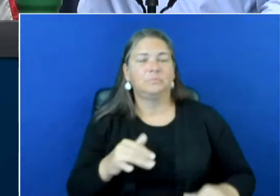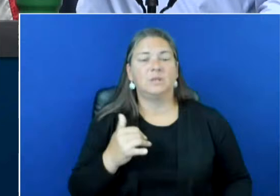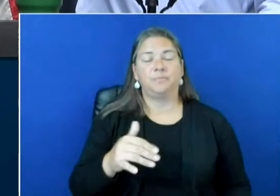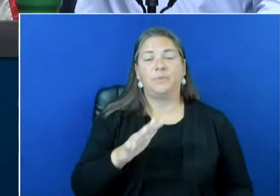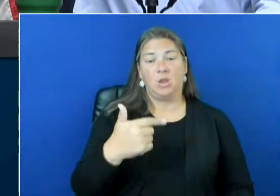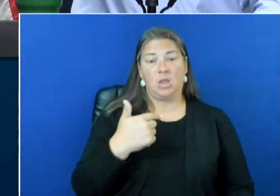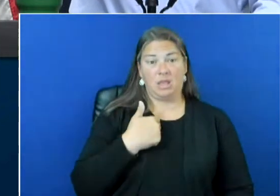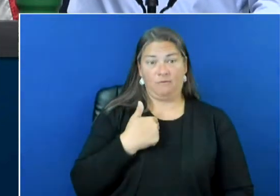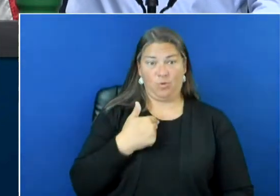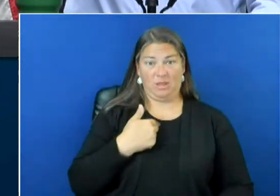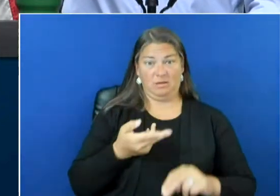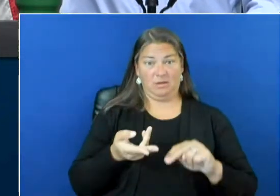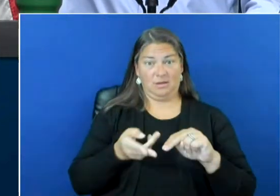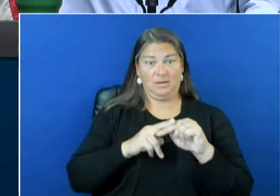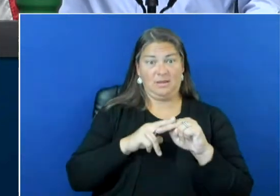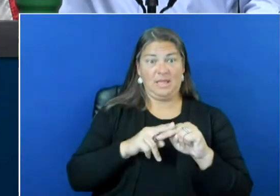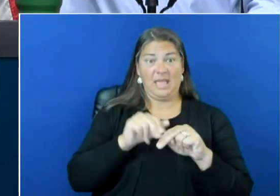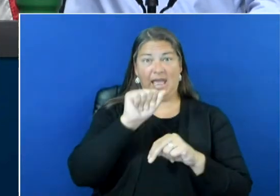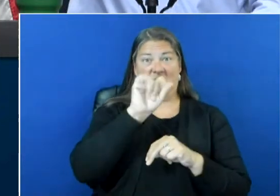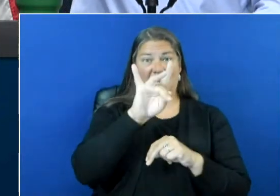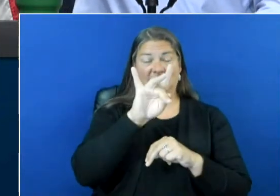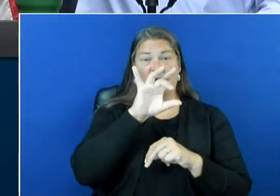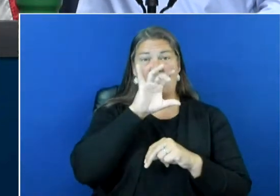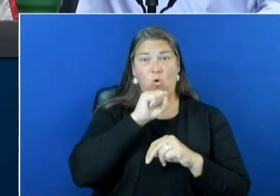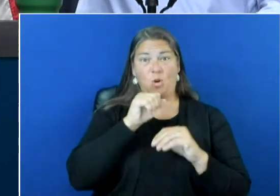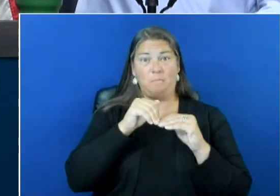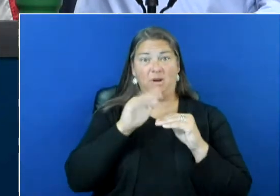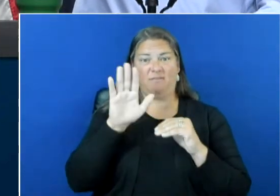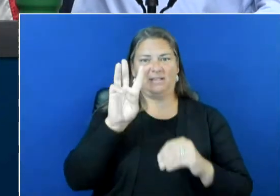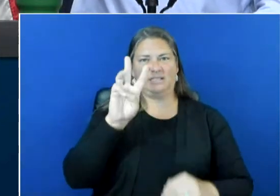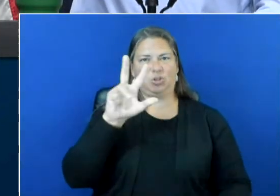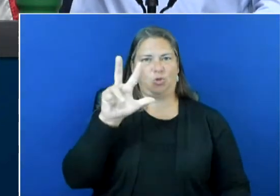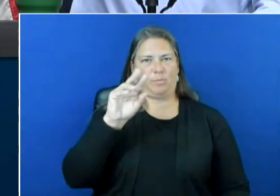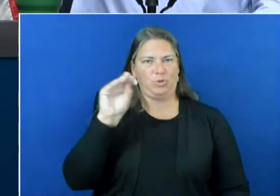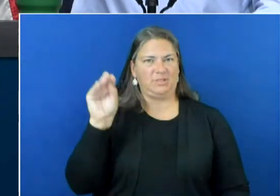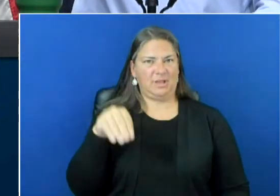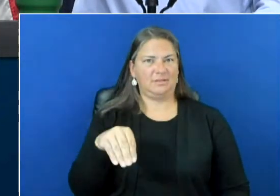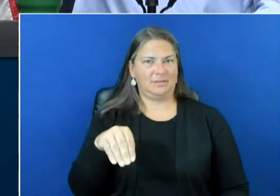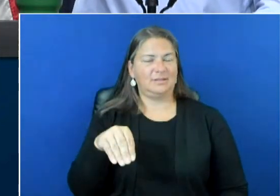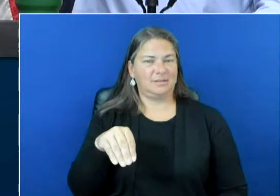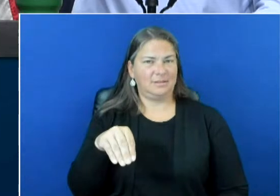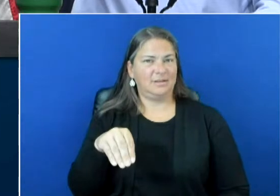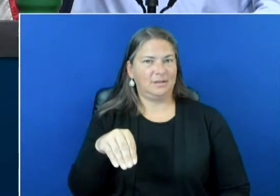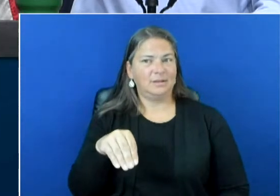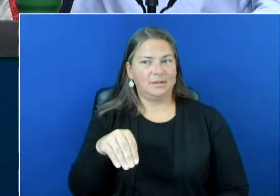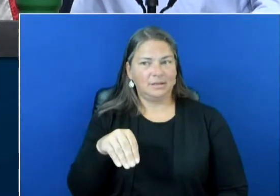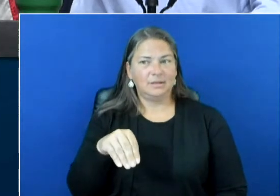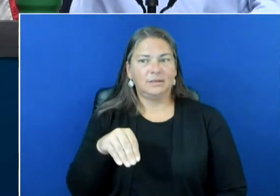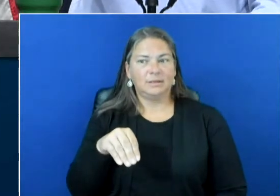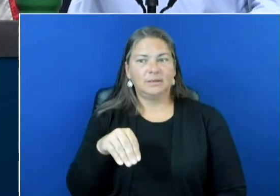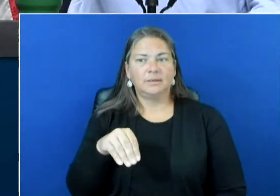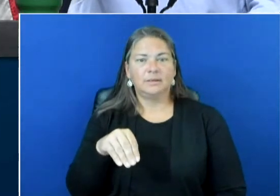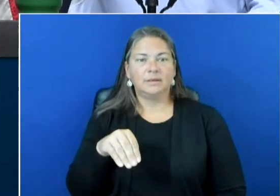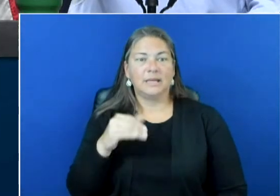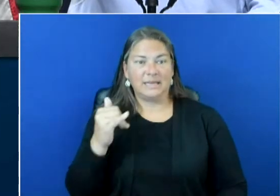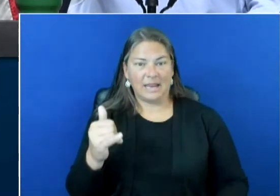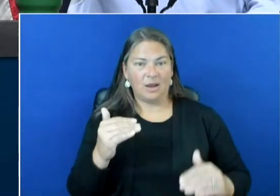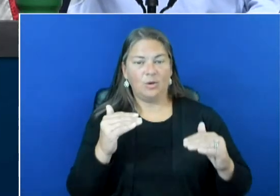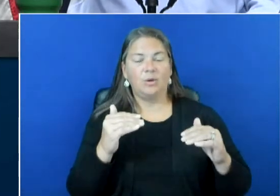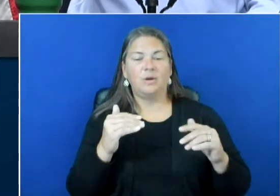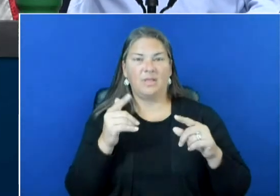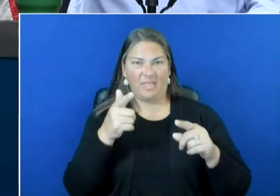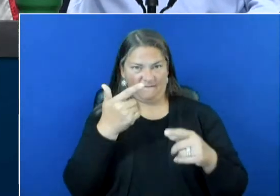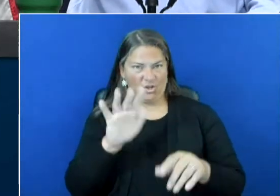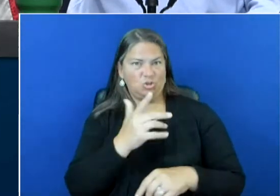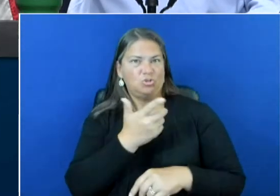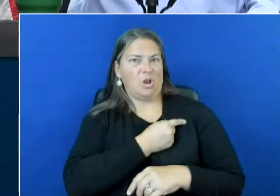point on 18 years and older. 63% of adults now have at least one shot. The national